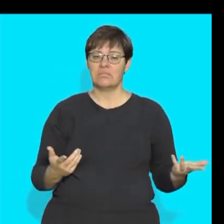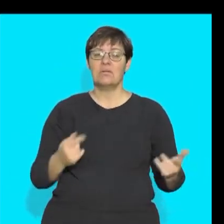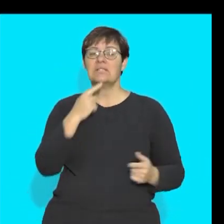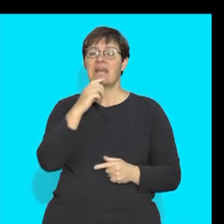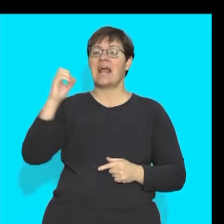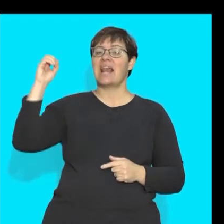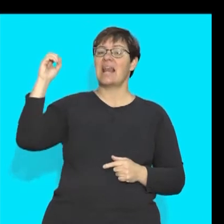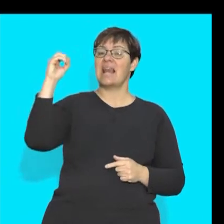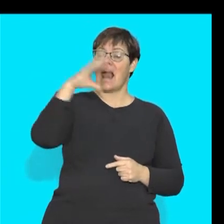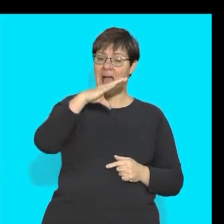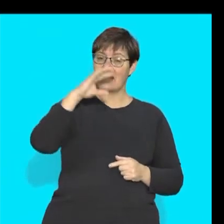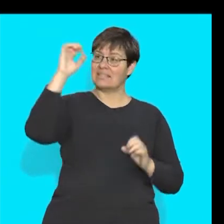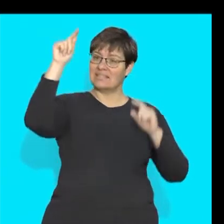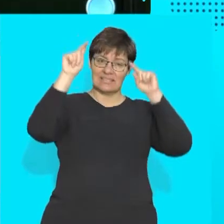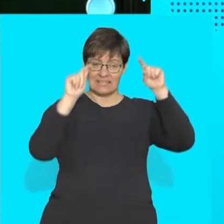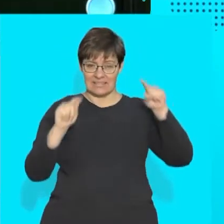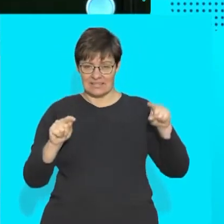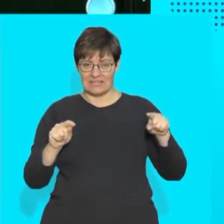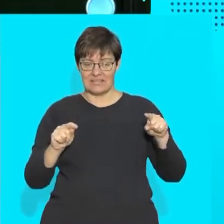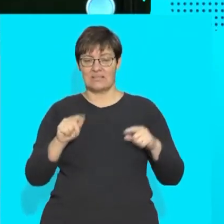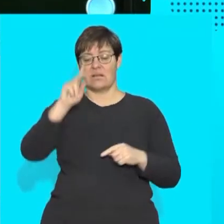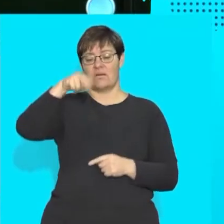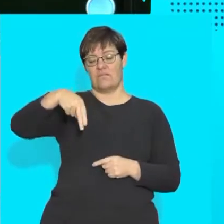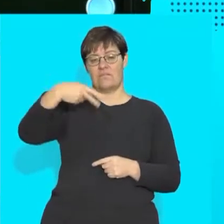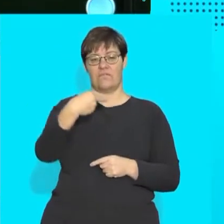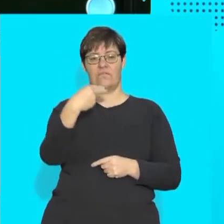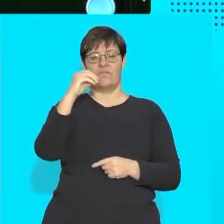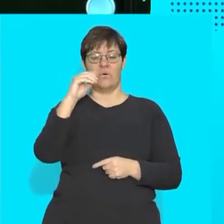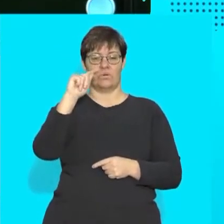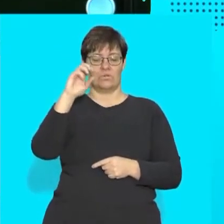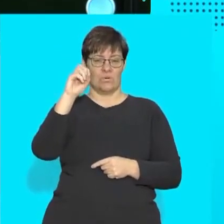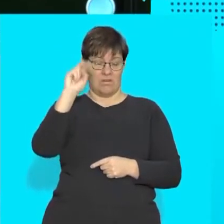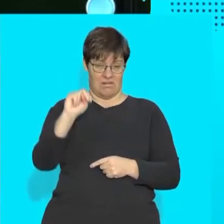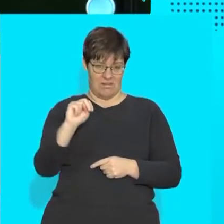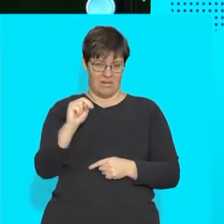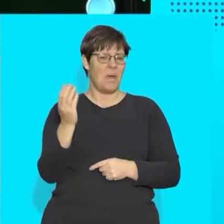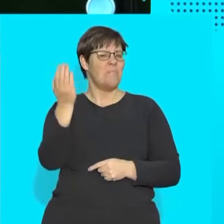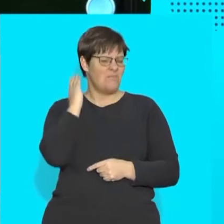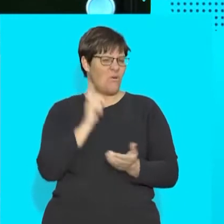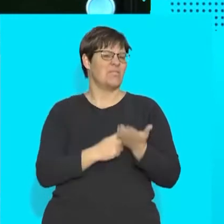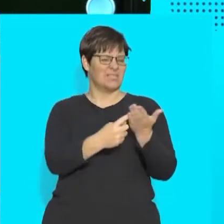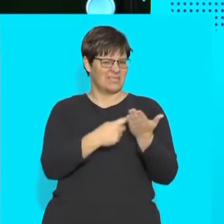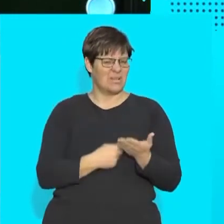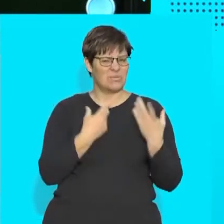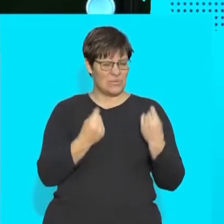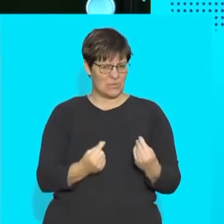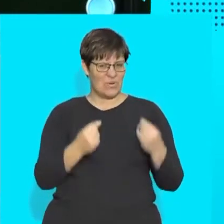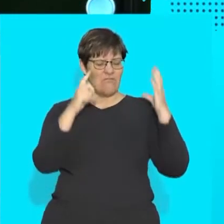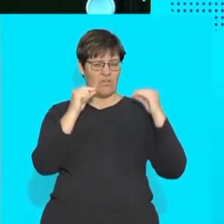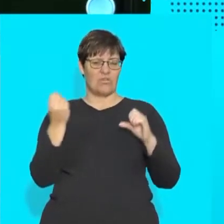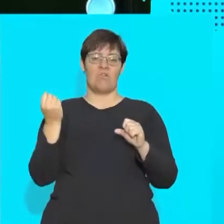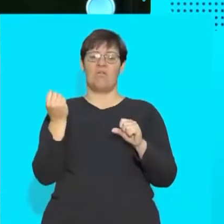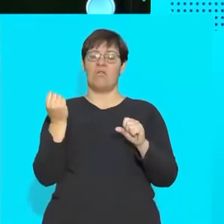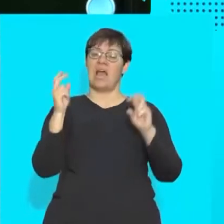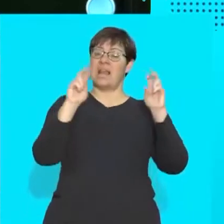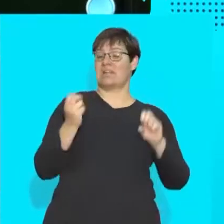call light particles a photon. We discussed that before when we did the photoelectric effect, the fact